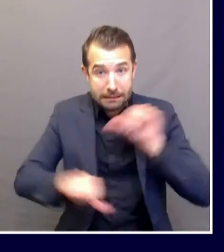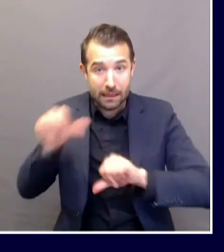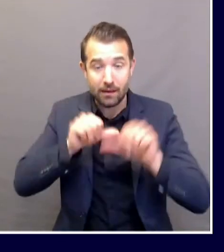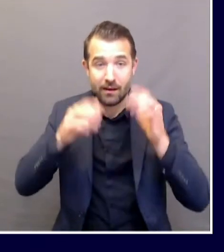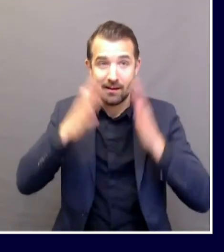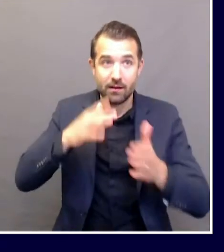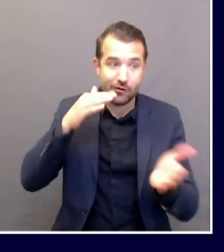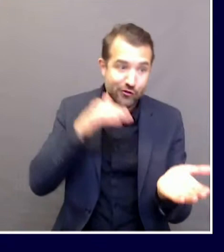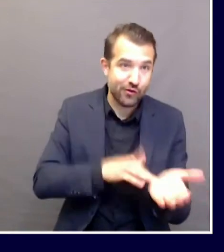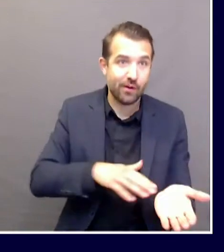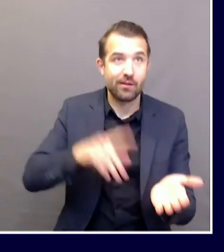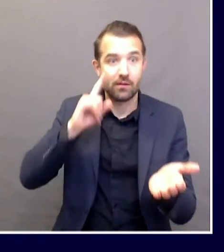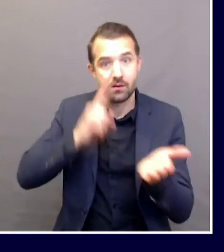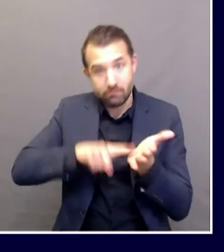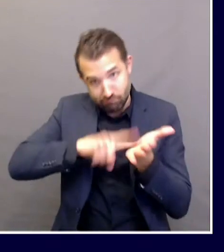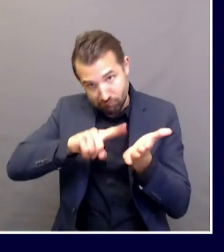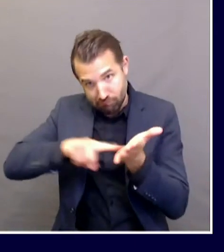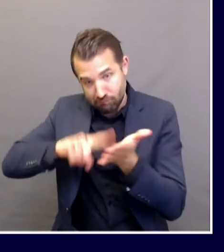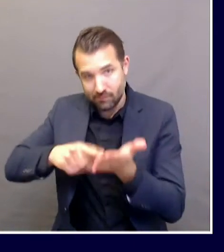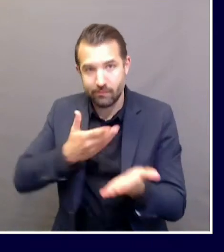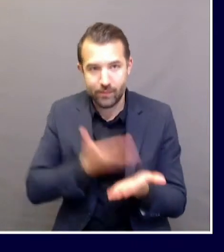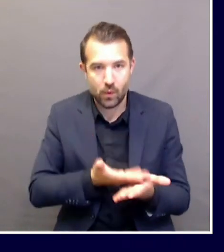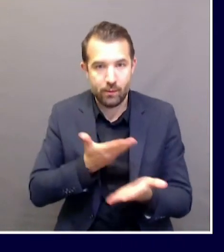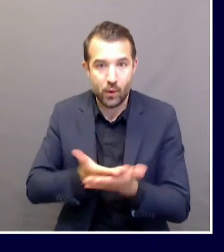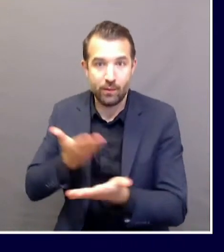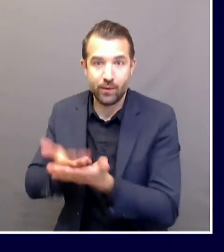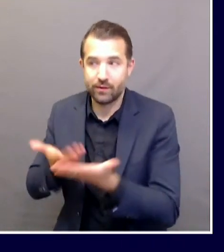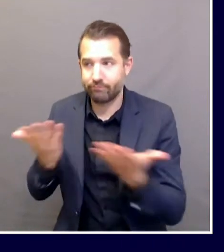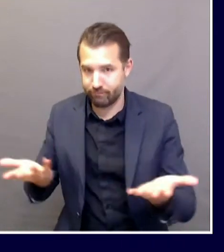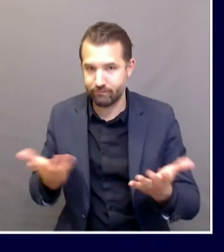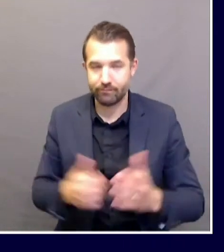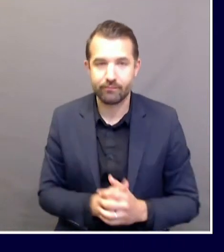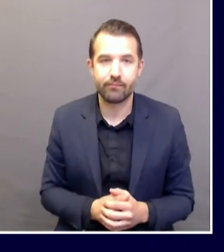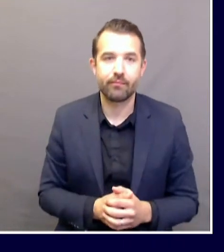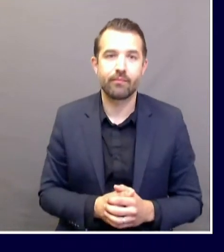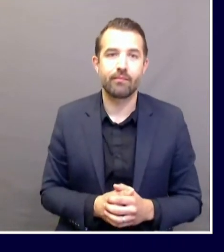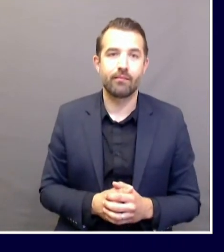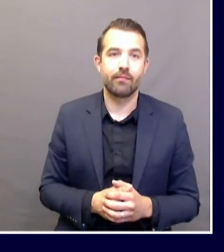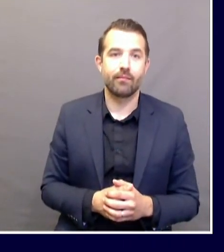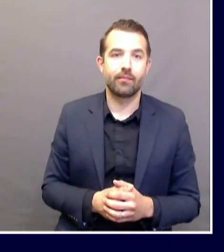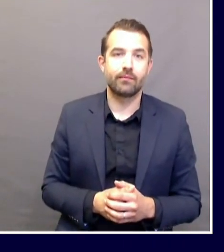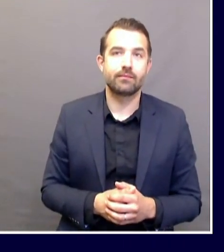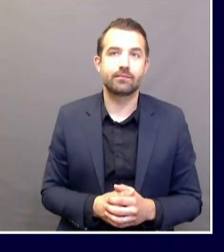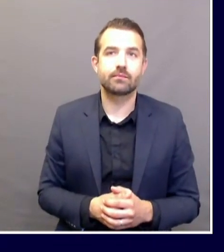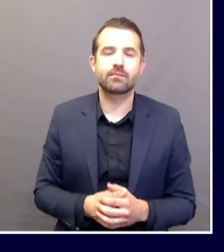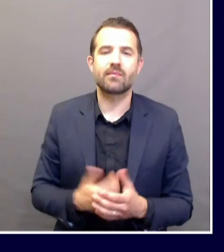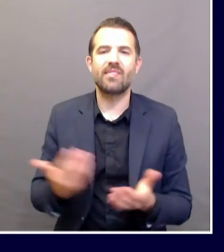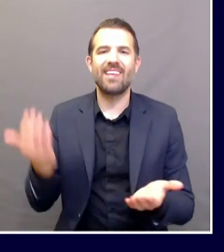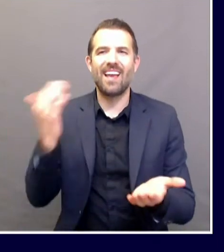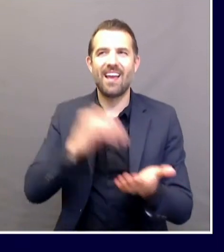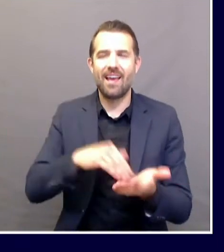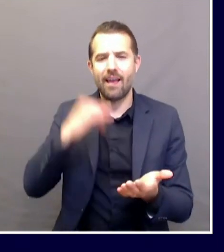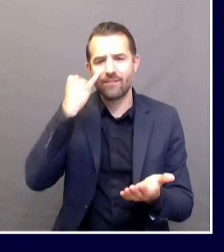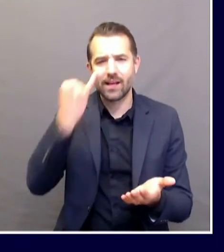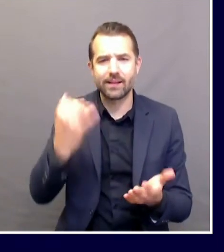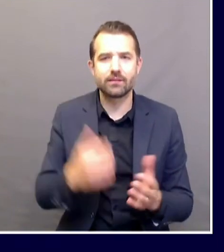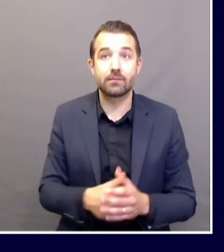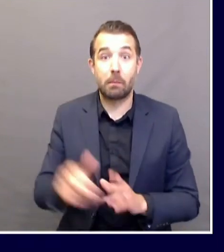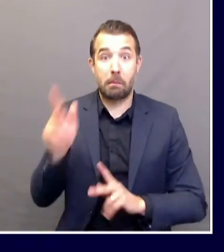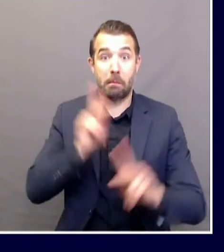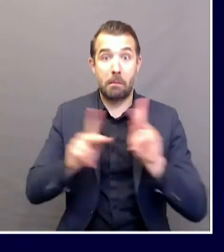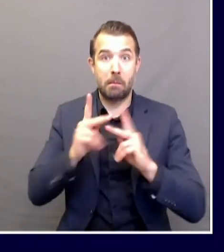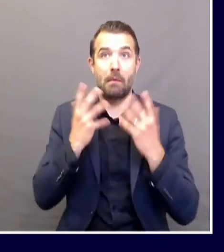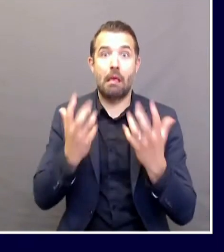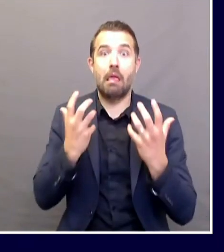Getting back to your suggestion that there may well be some softening of demand across the state, how does that affect our goal of herd immunity in the